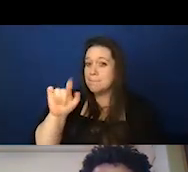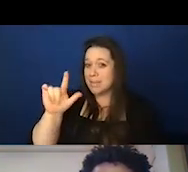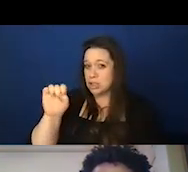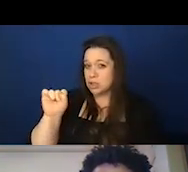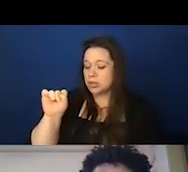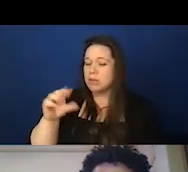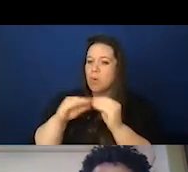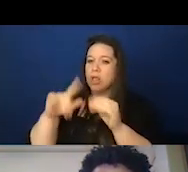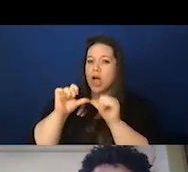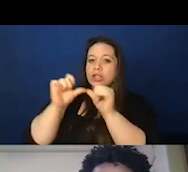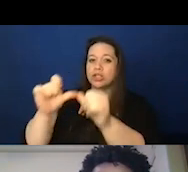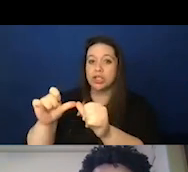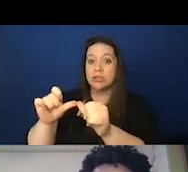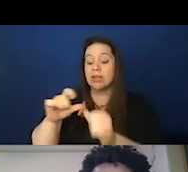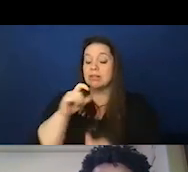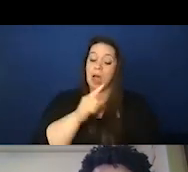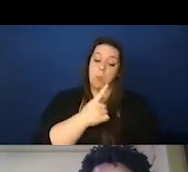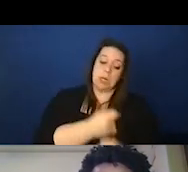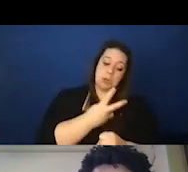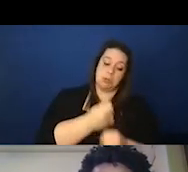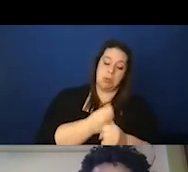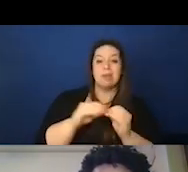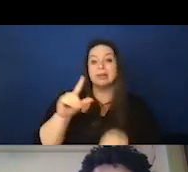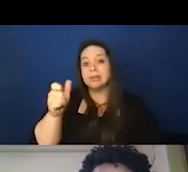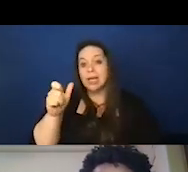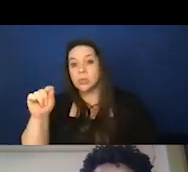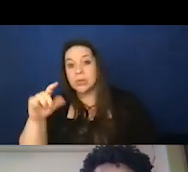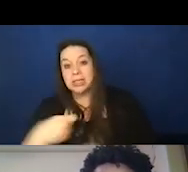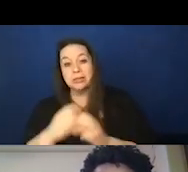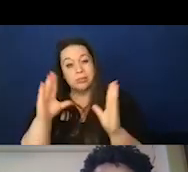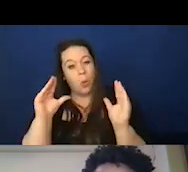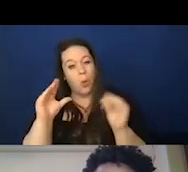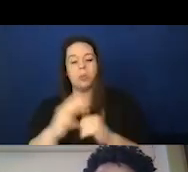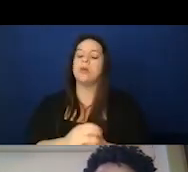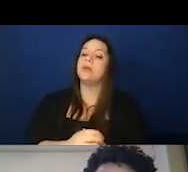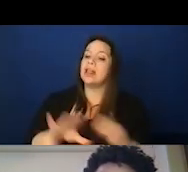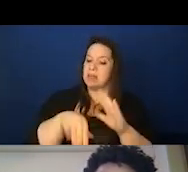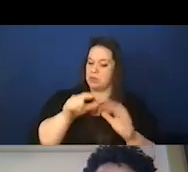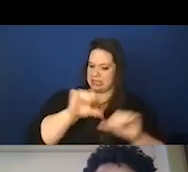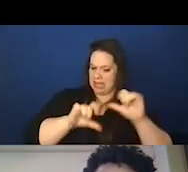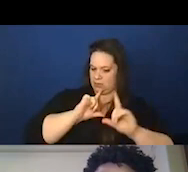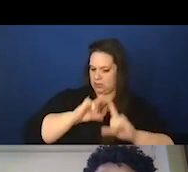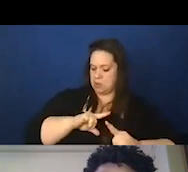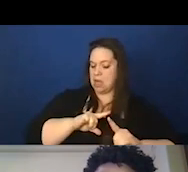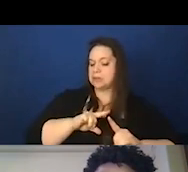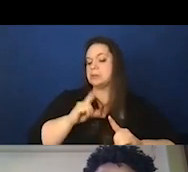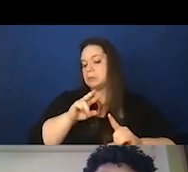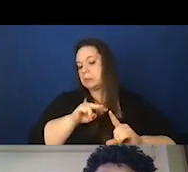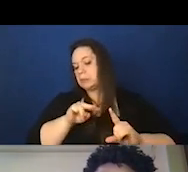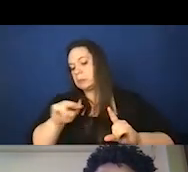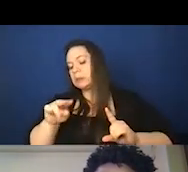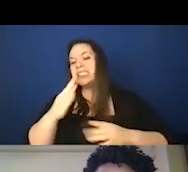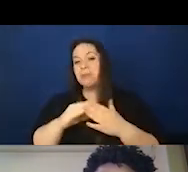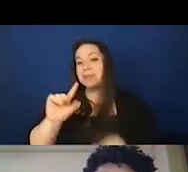we're talking decades, not just a year or two. Mm-hmm. And I think based on the science and the response and following a lot of the titers